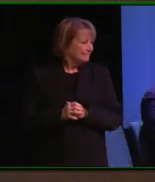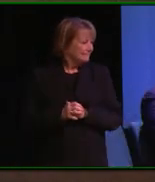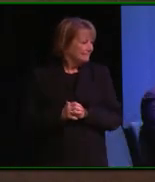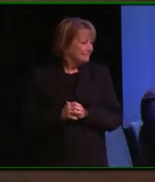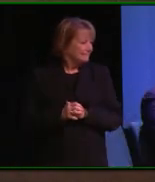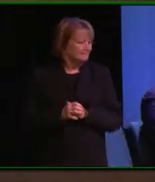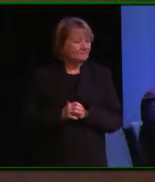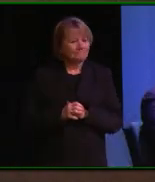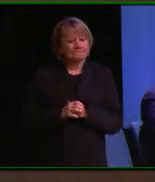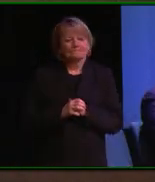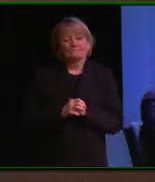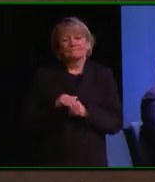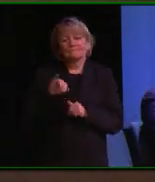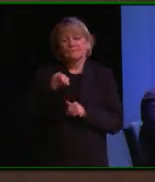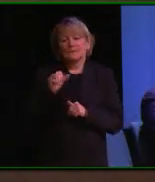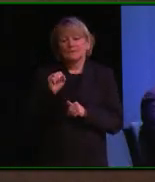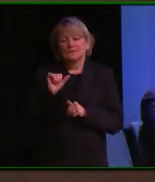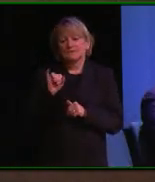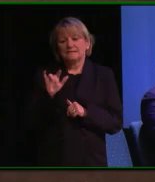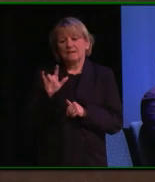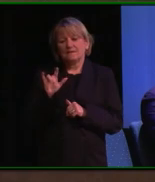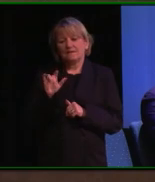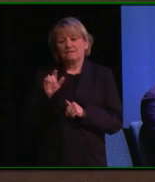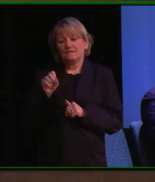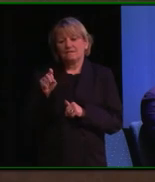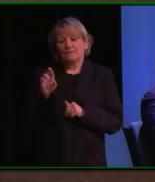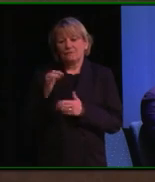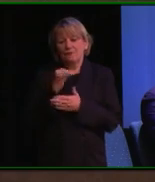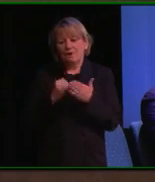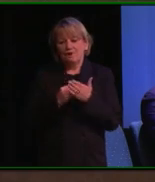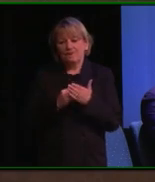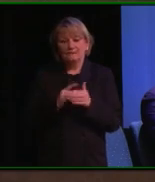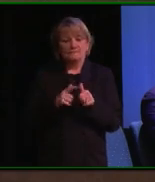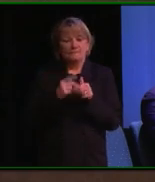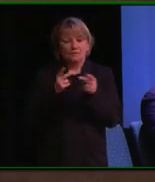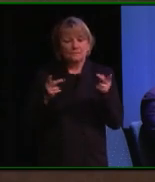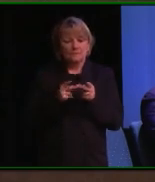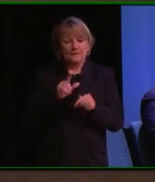The John Stobert Art Award, first place, goes to Lily Taylor.